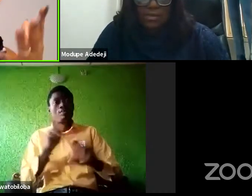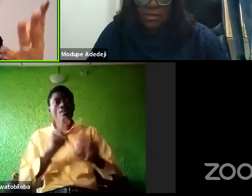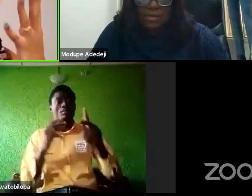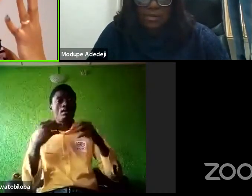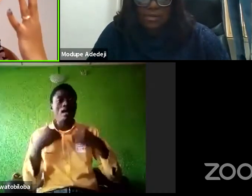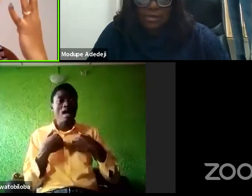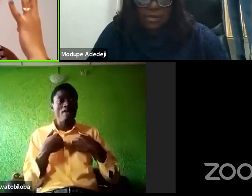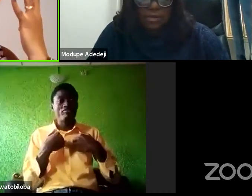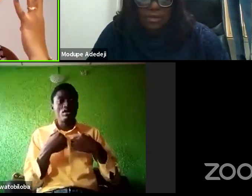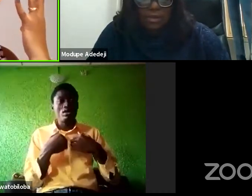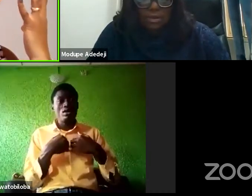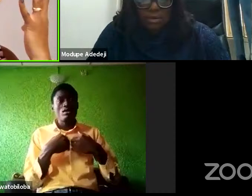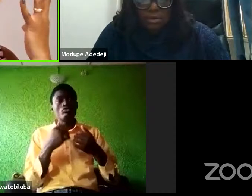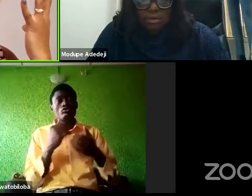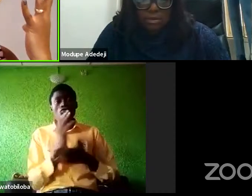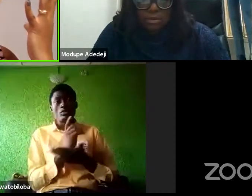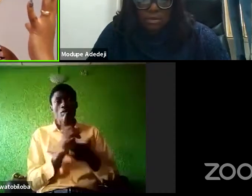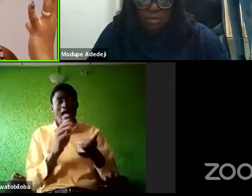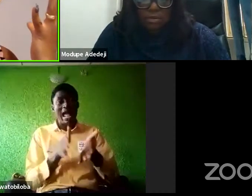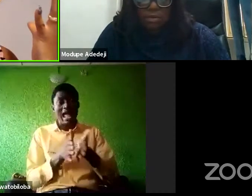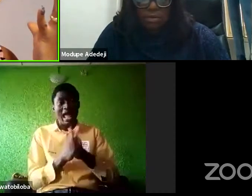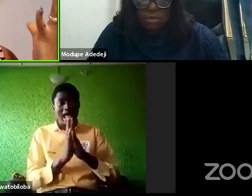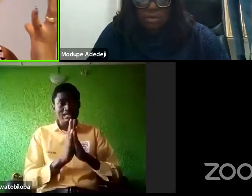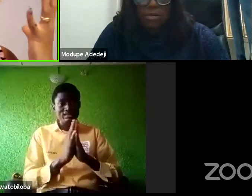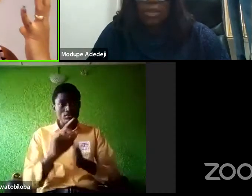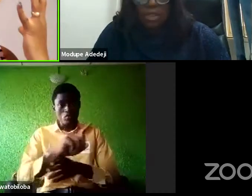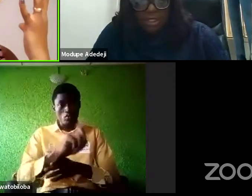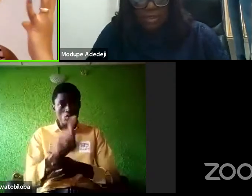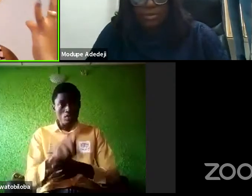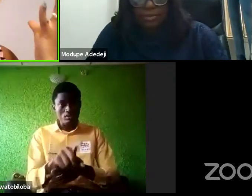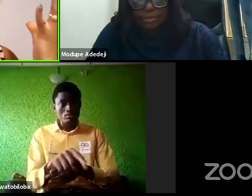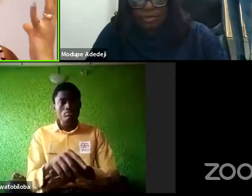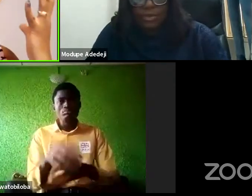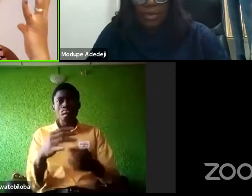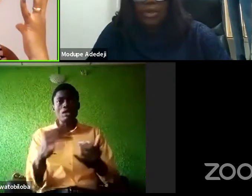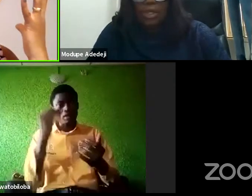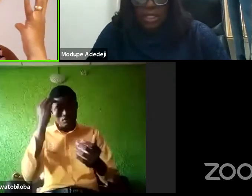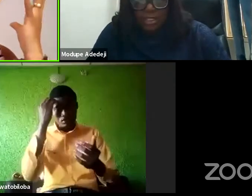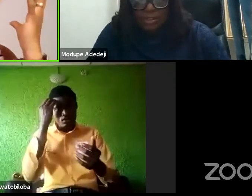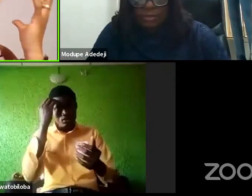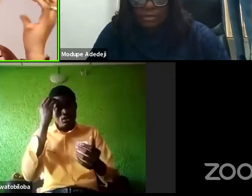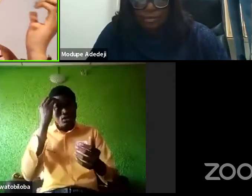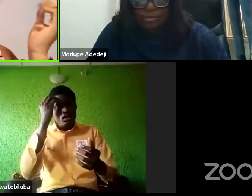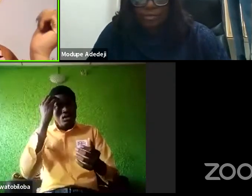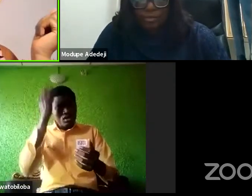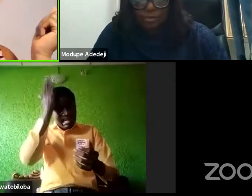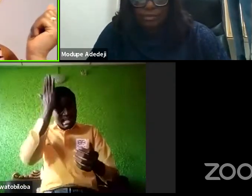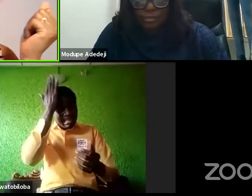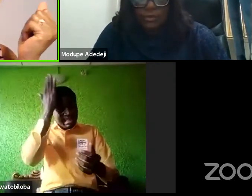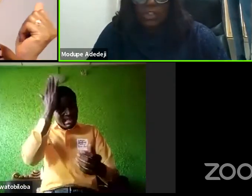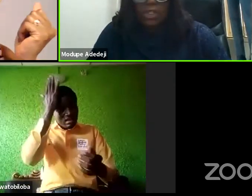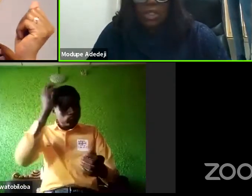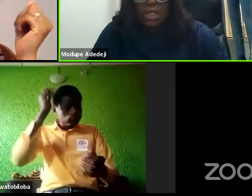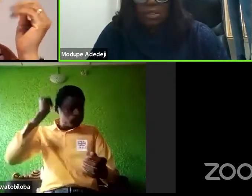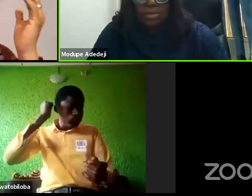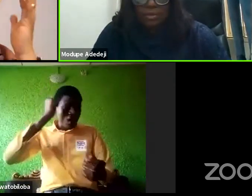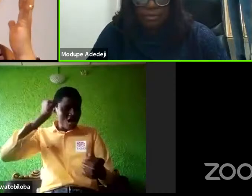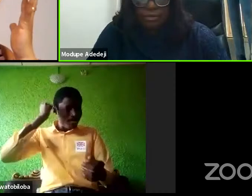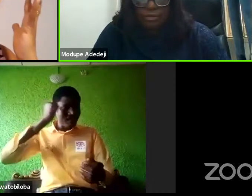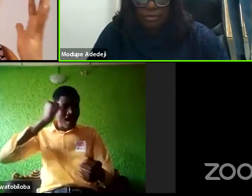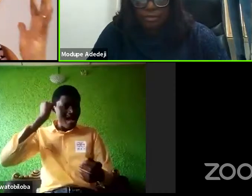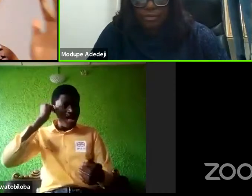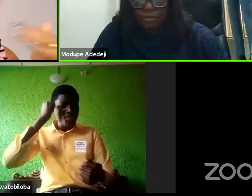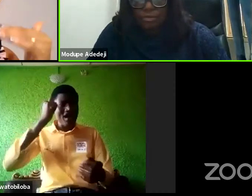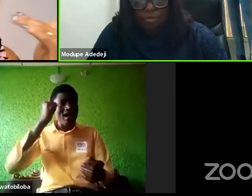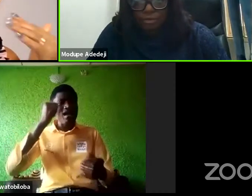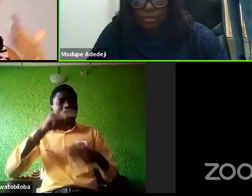somebody is asking that it gives constant headaches, what can people take? That's hot flashes when it gives when it comes